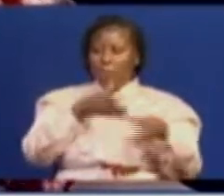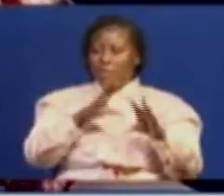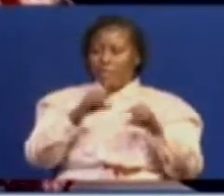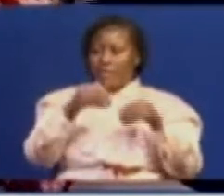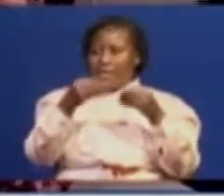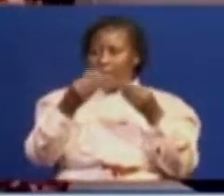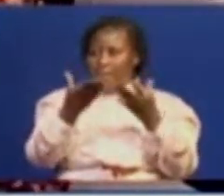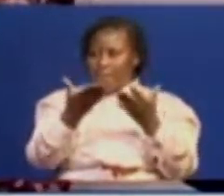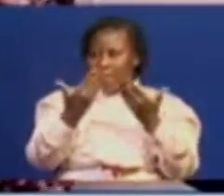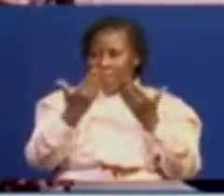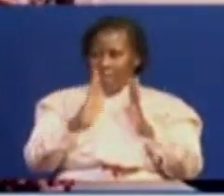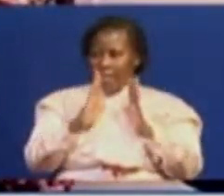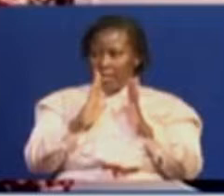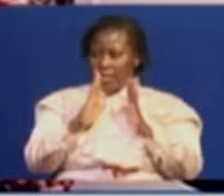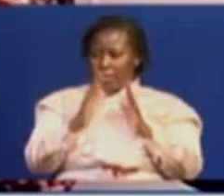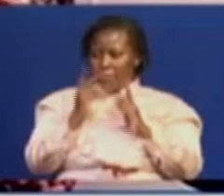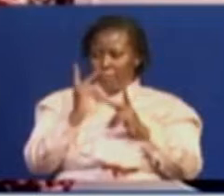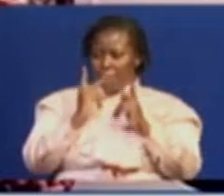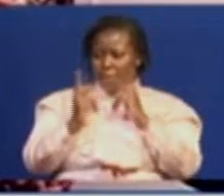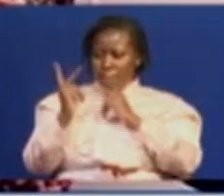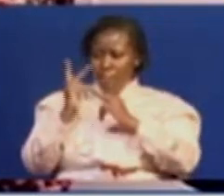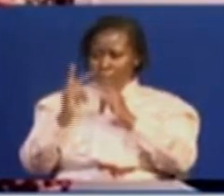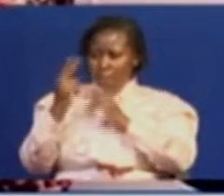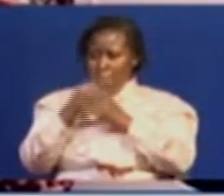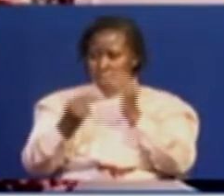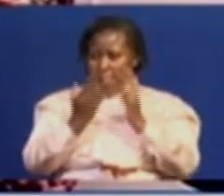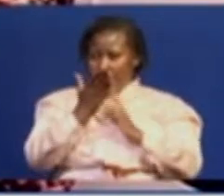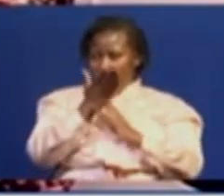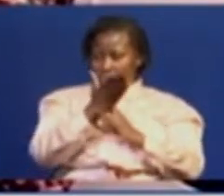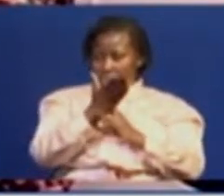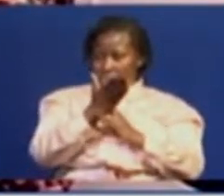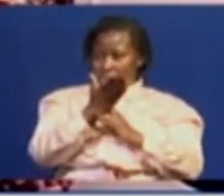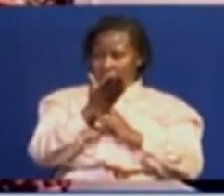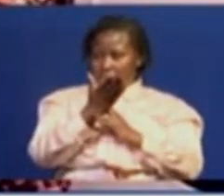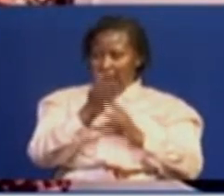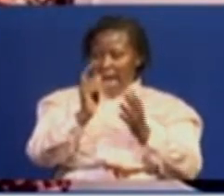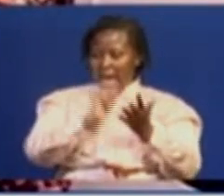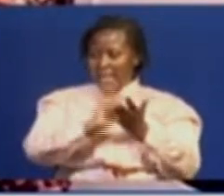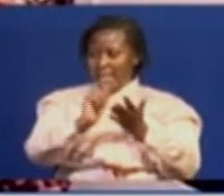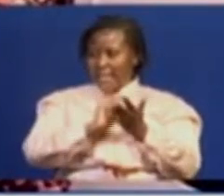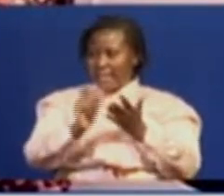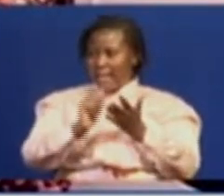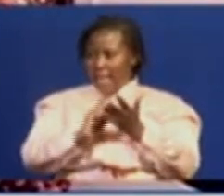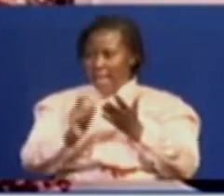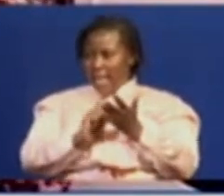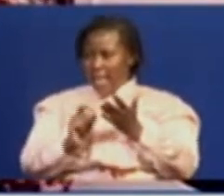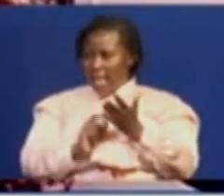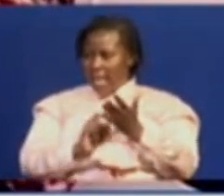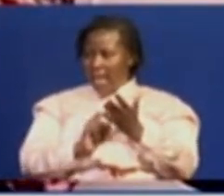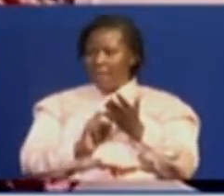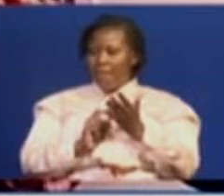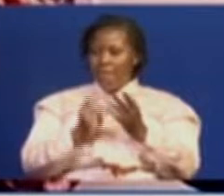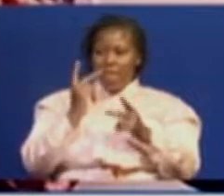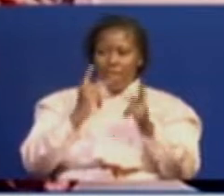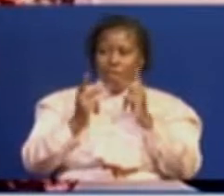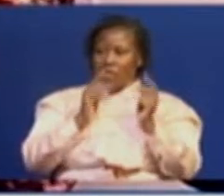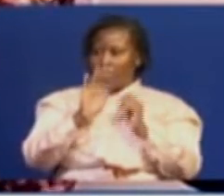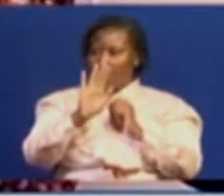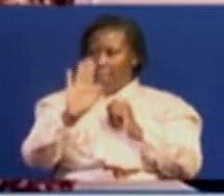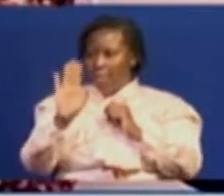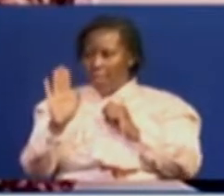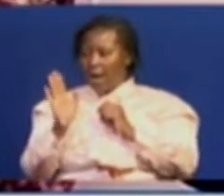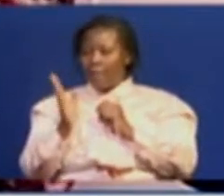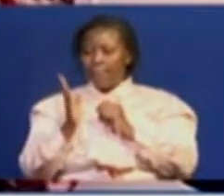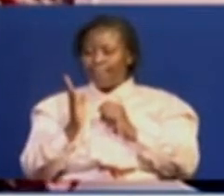an opportunity to give their views both through written memorandums. They gave their